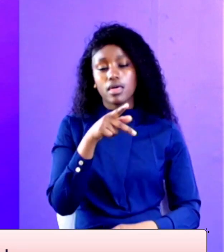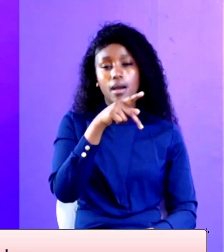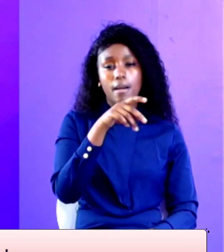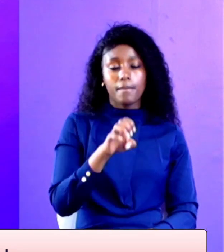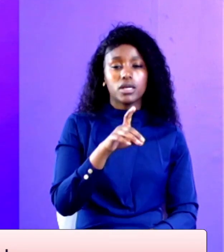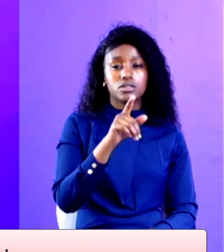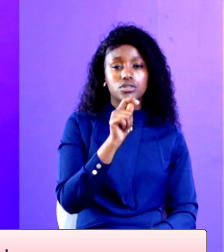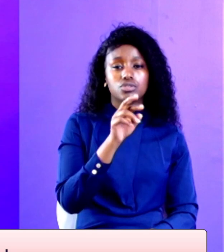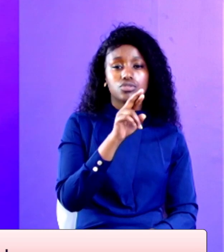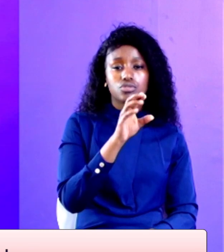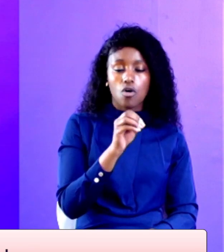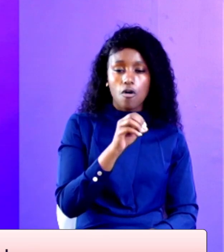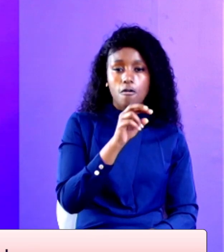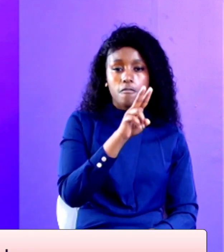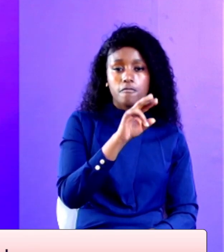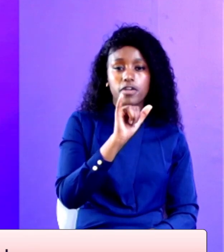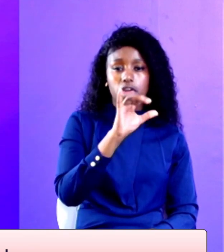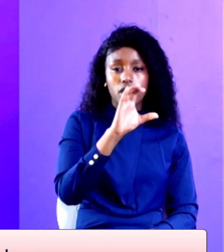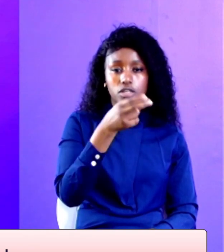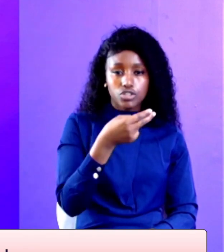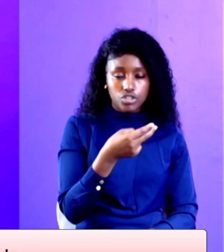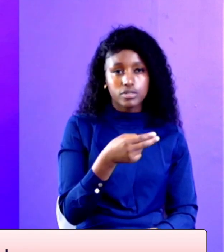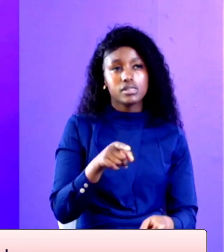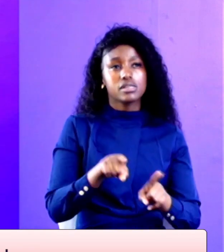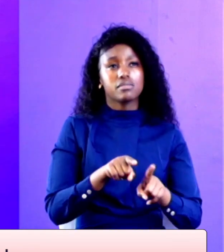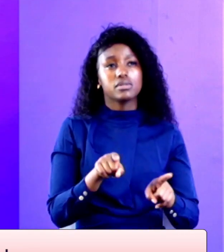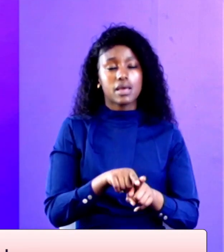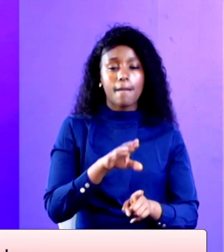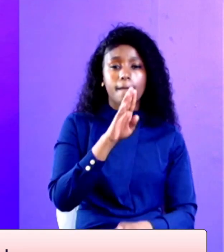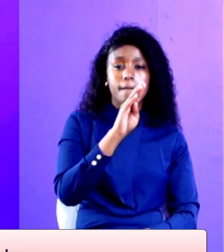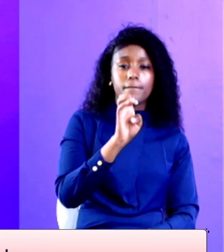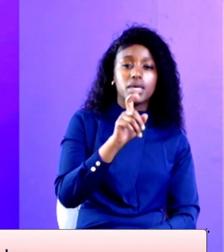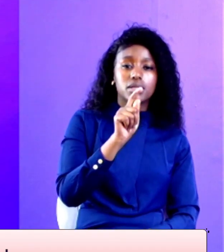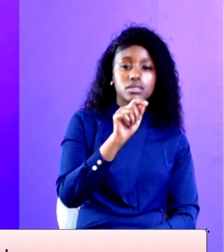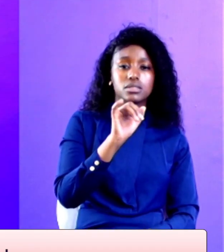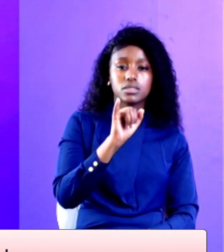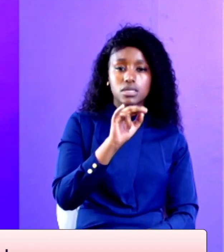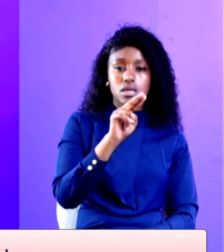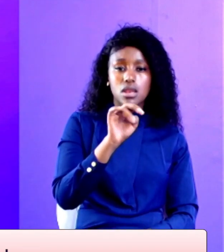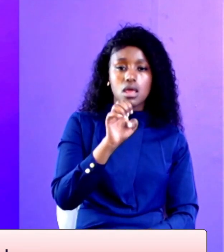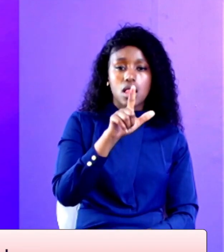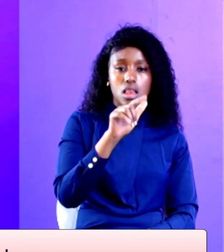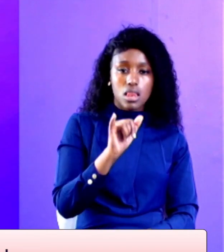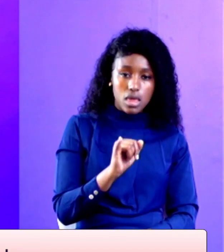million. Then we also have Marcus Bettinelli joined from